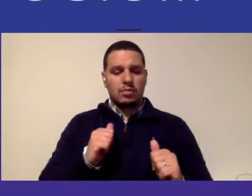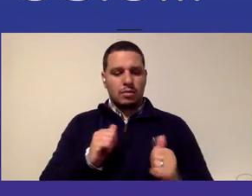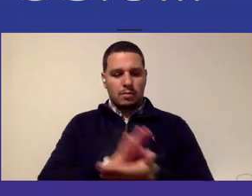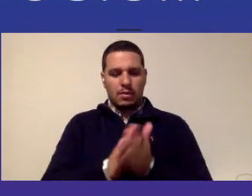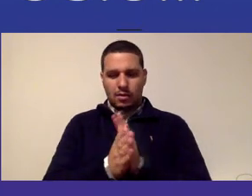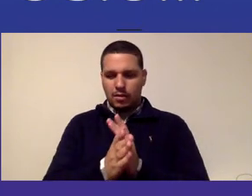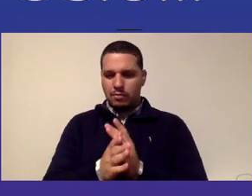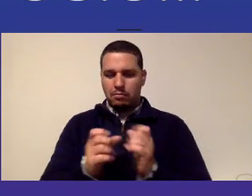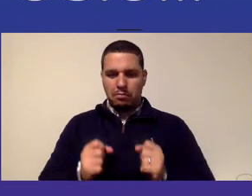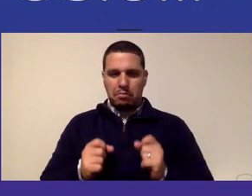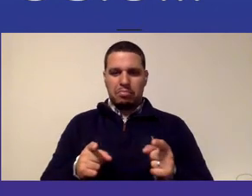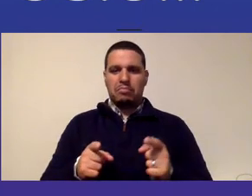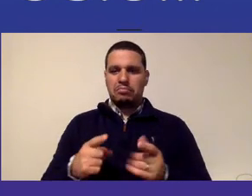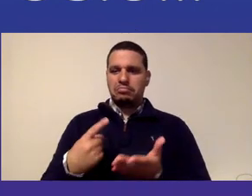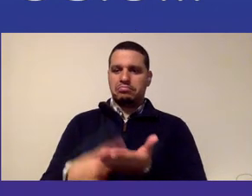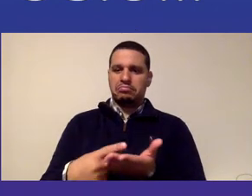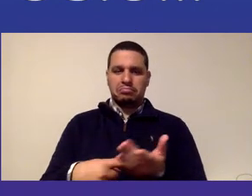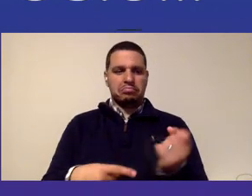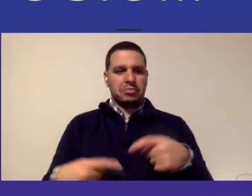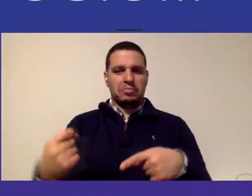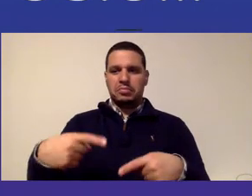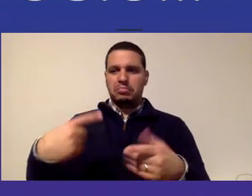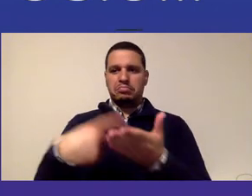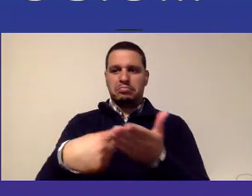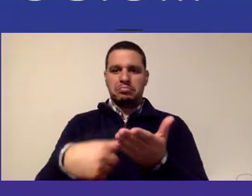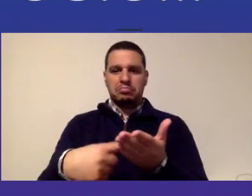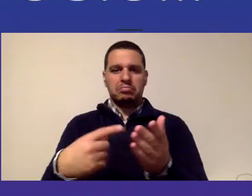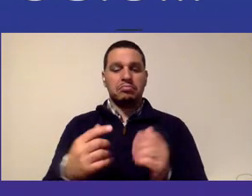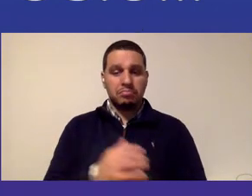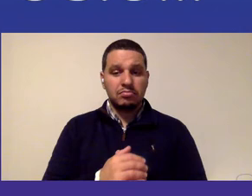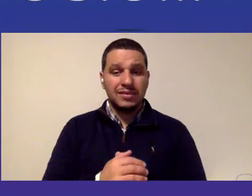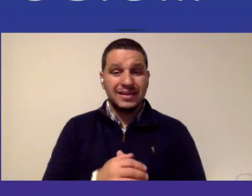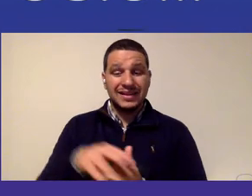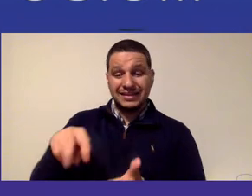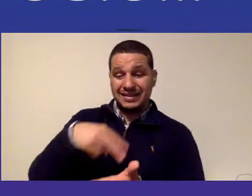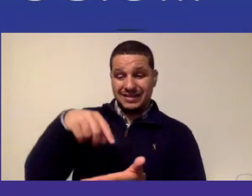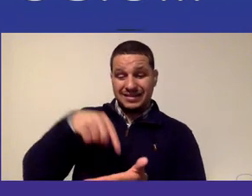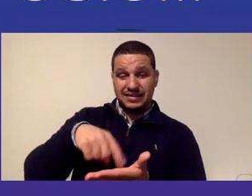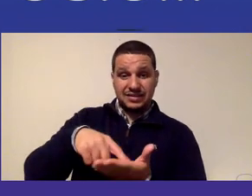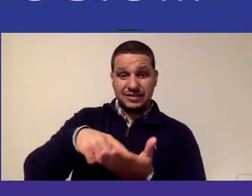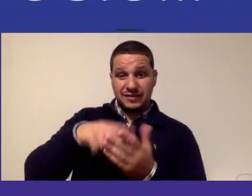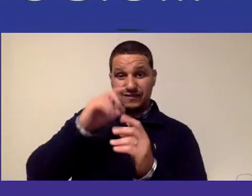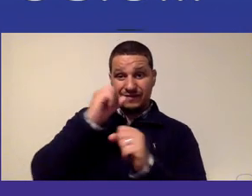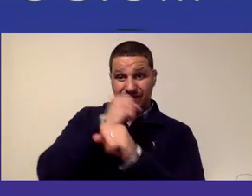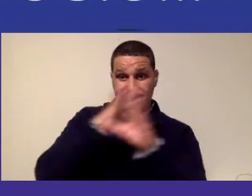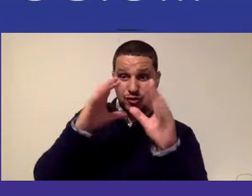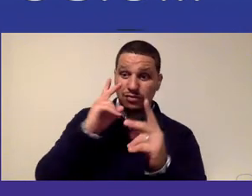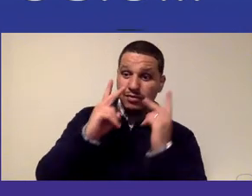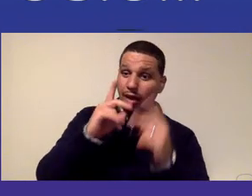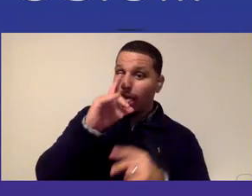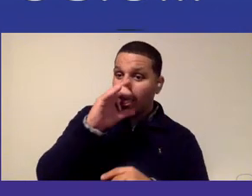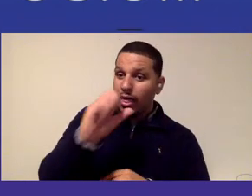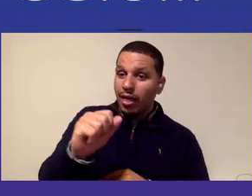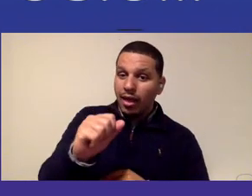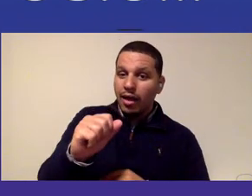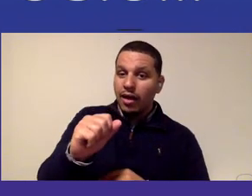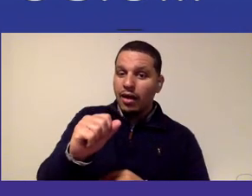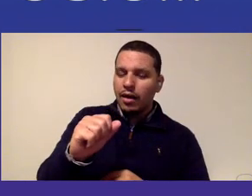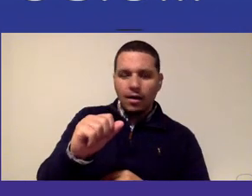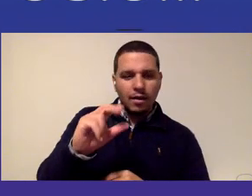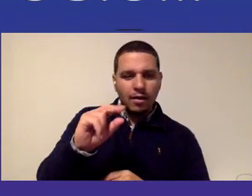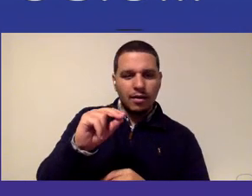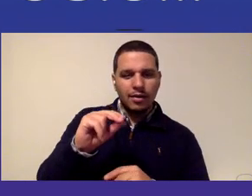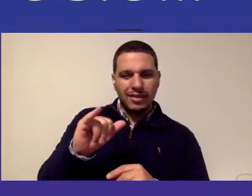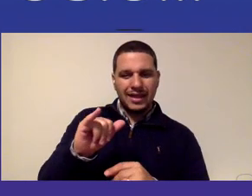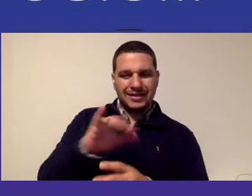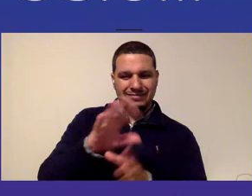sidewalk symposium. Dance was not simply the visual spectacle that drew in the crowd, but the embodied